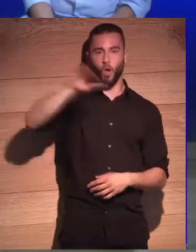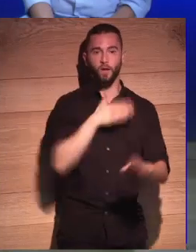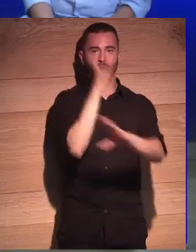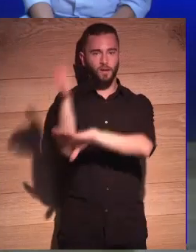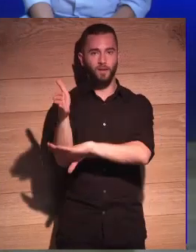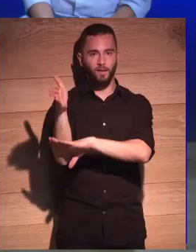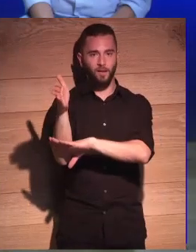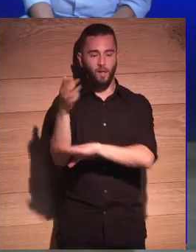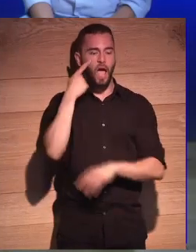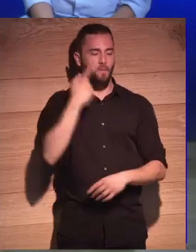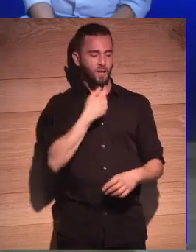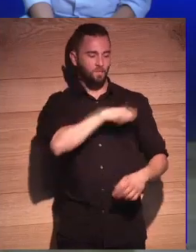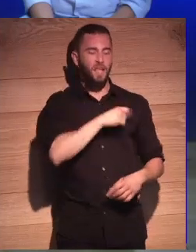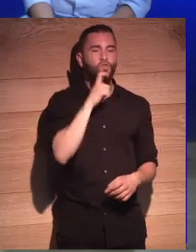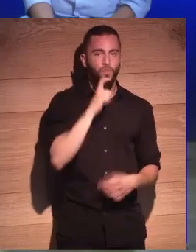Arab Emirates